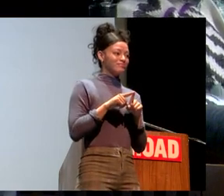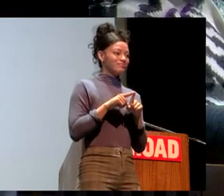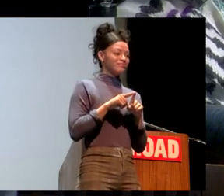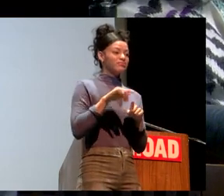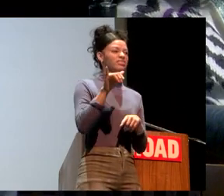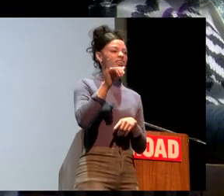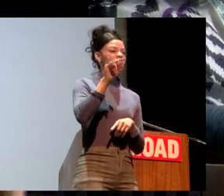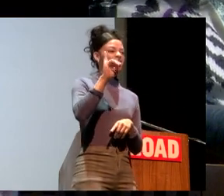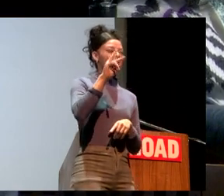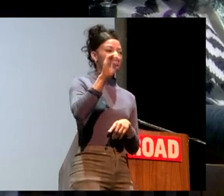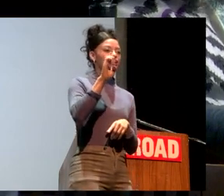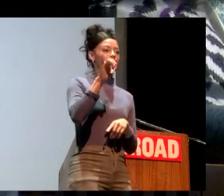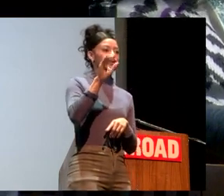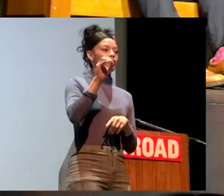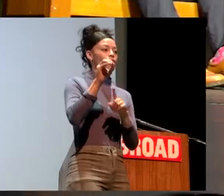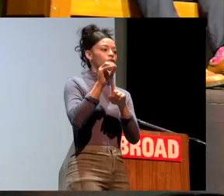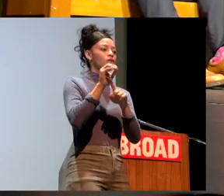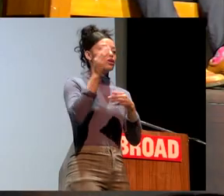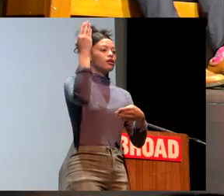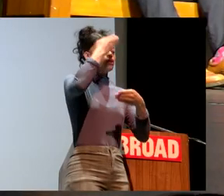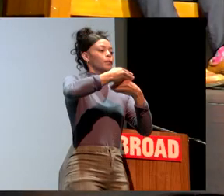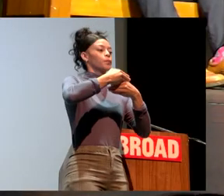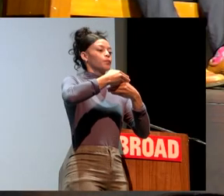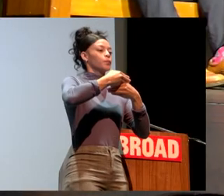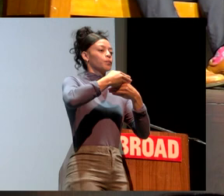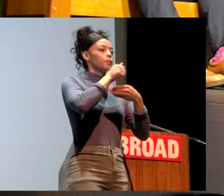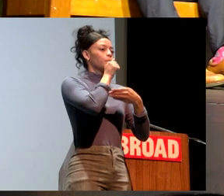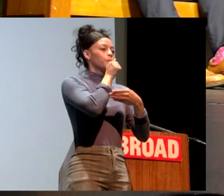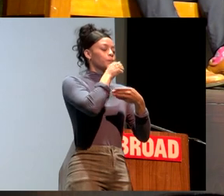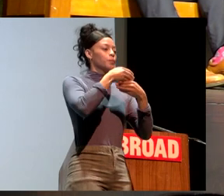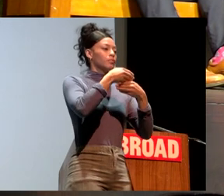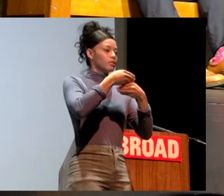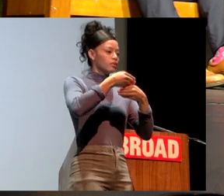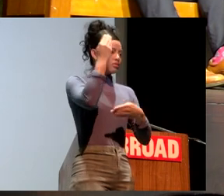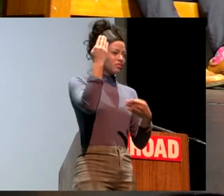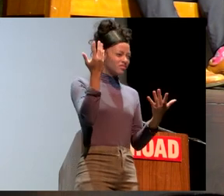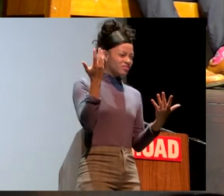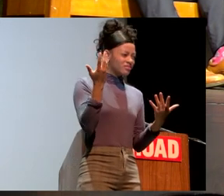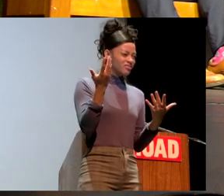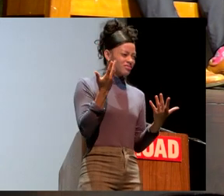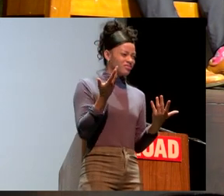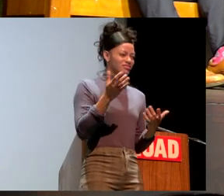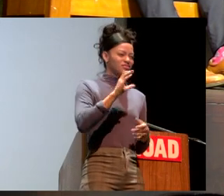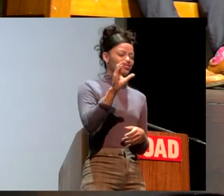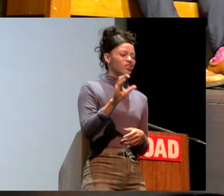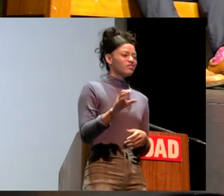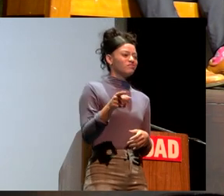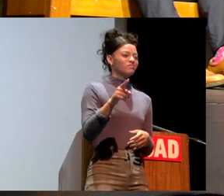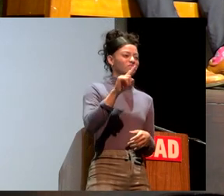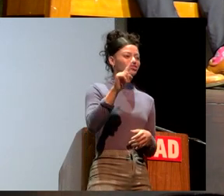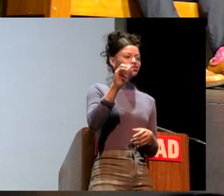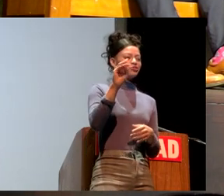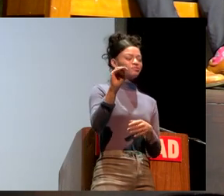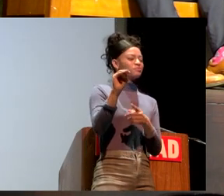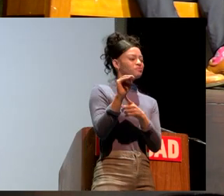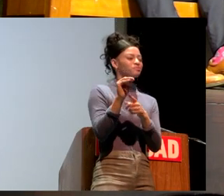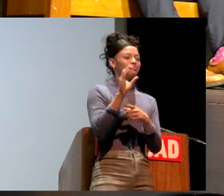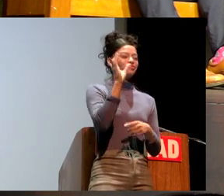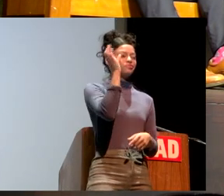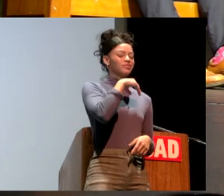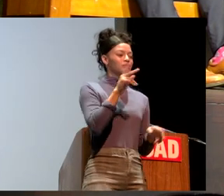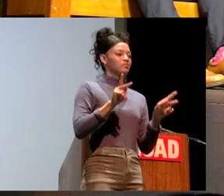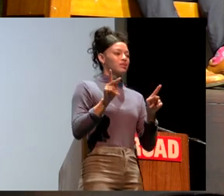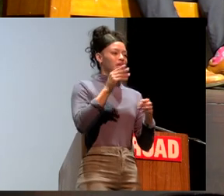But, you know, why? So we have to making a Zoom. It's really, you know, strange. So kind